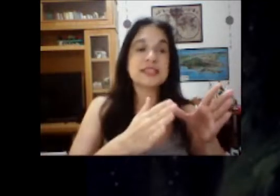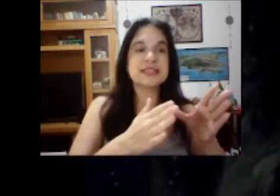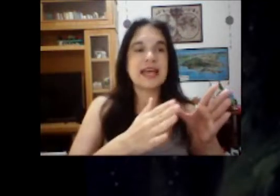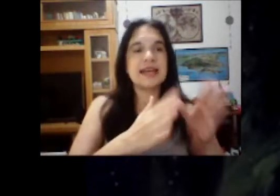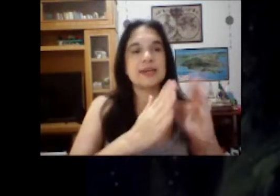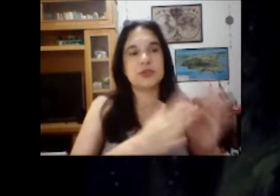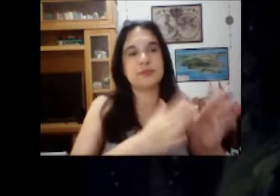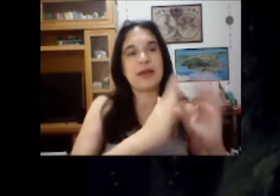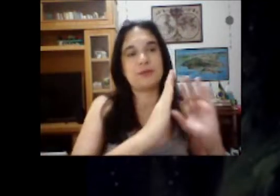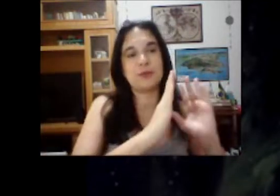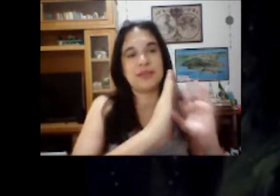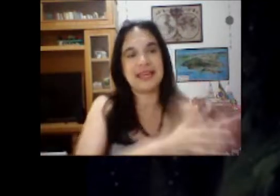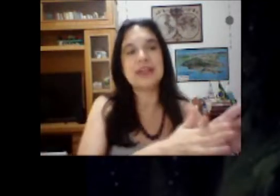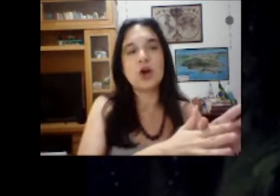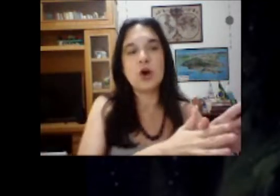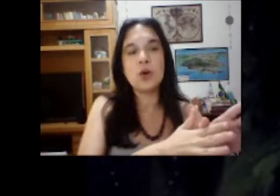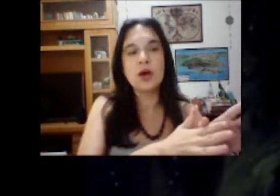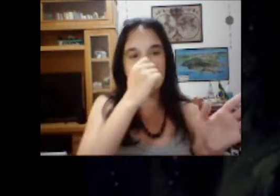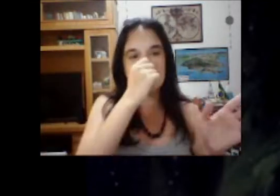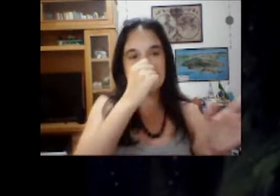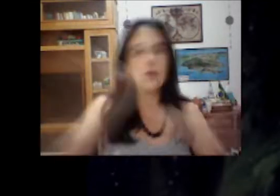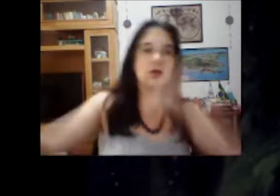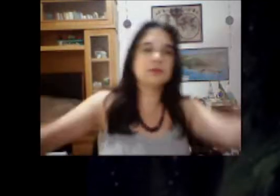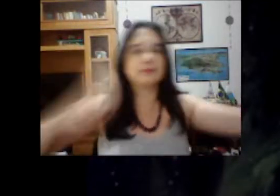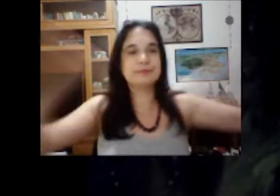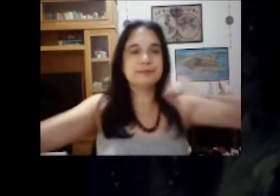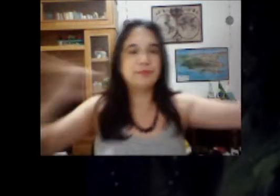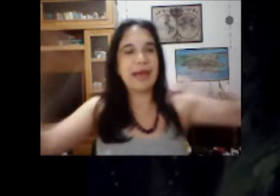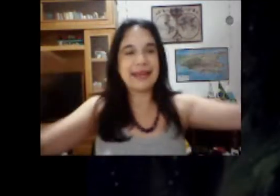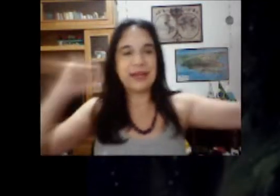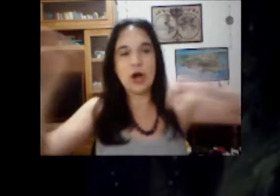news is that it was bad from the get-go with the whole